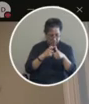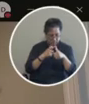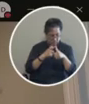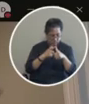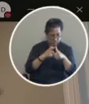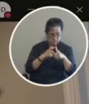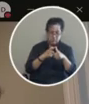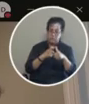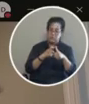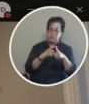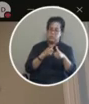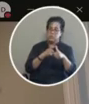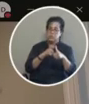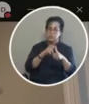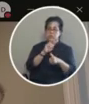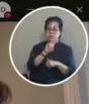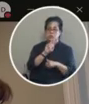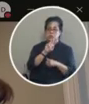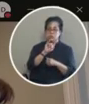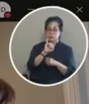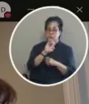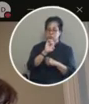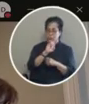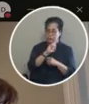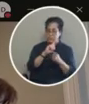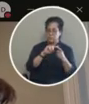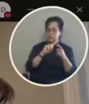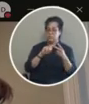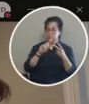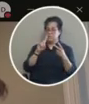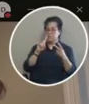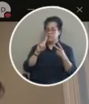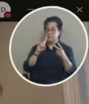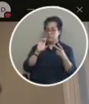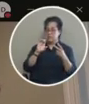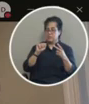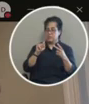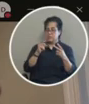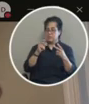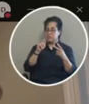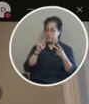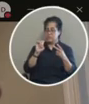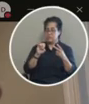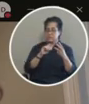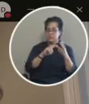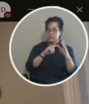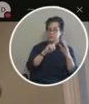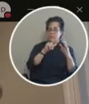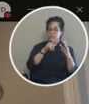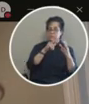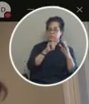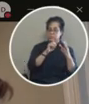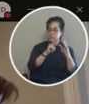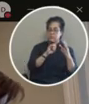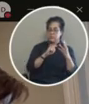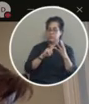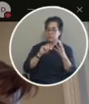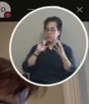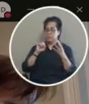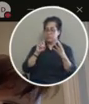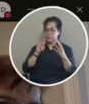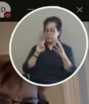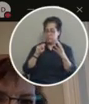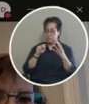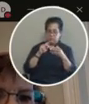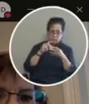Richard Dayu. He will be followed by Ms. Kathleen Stout, Mr. Fennell Pierre, and Ms. Carmen Rodriguez. Good afternoon,